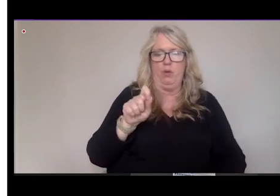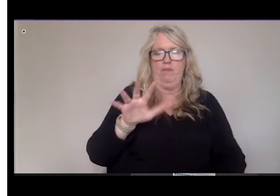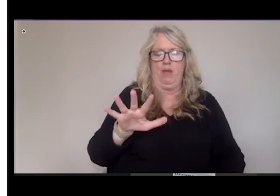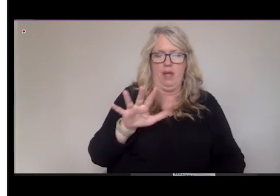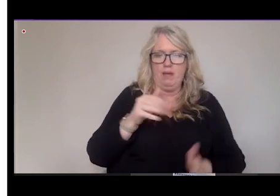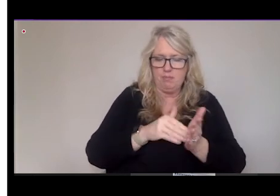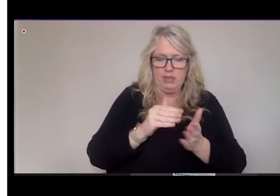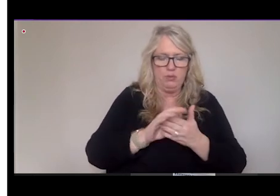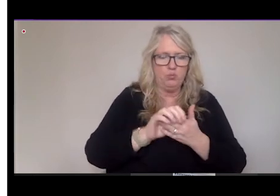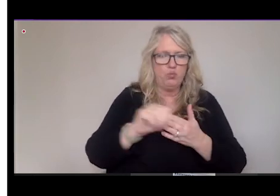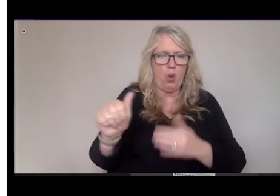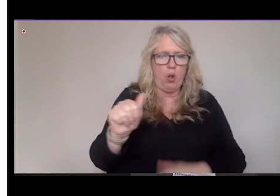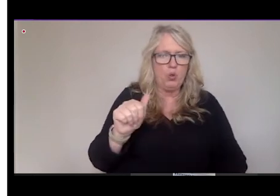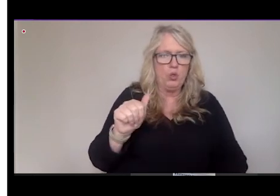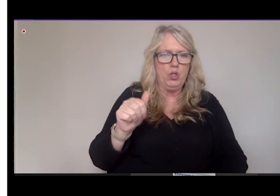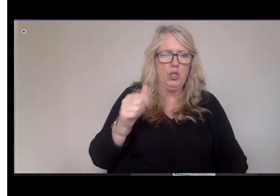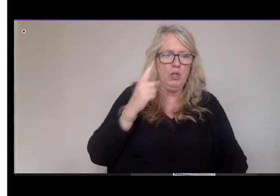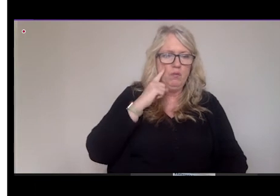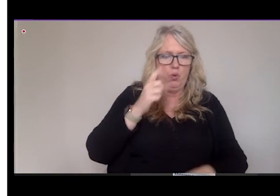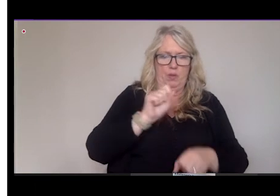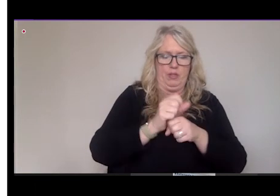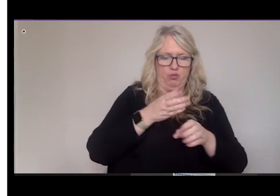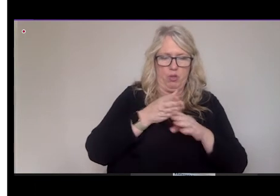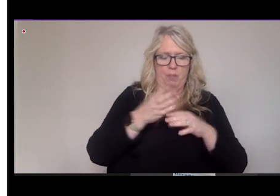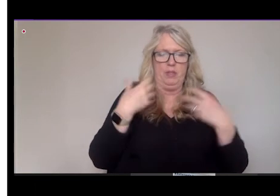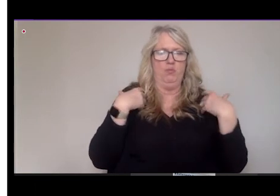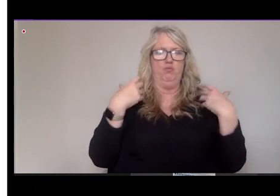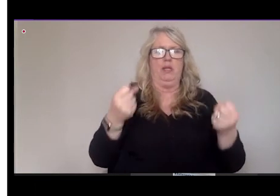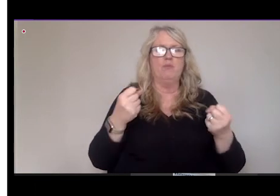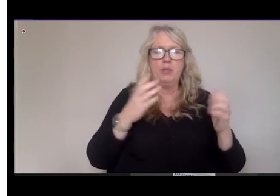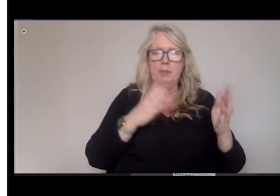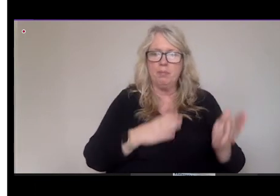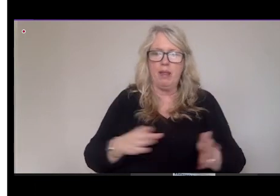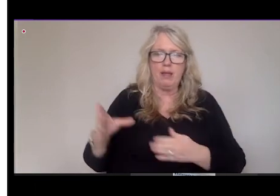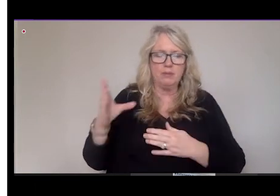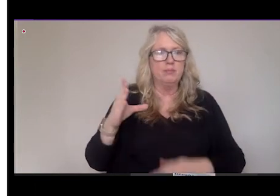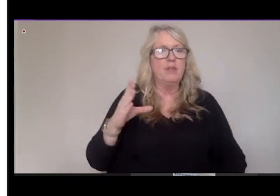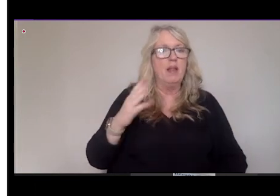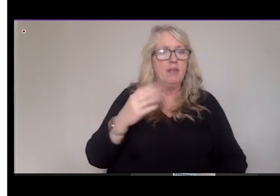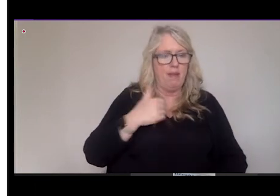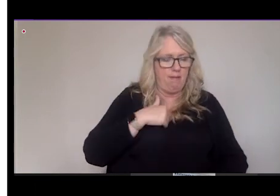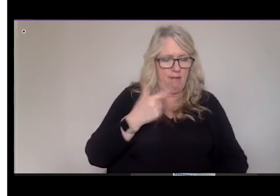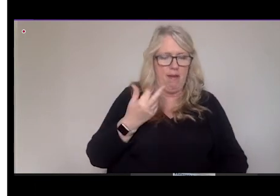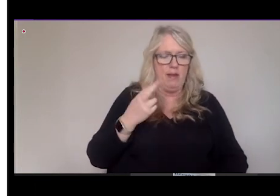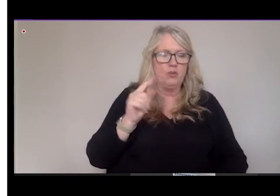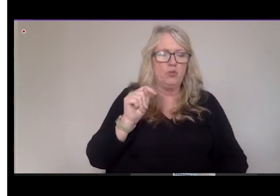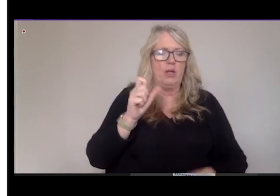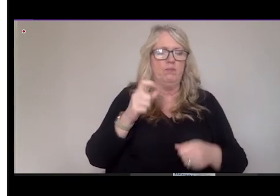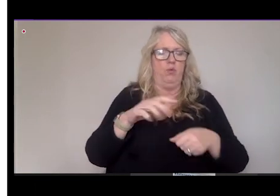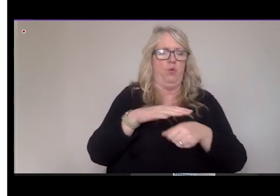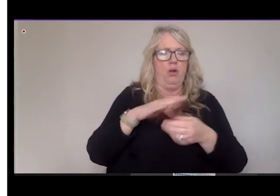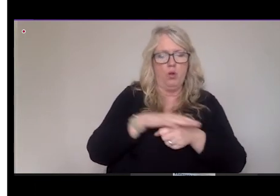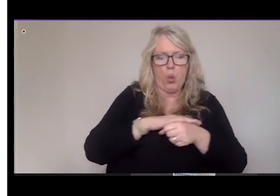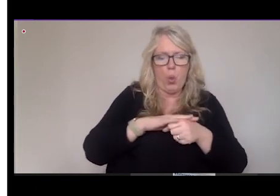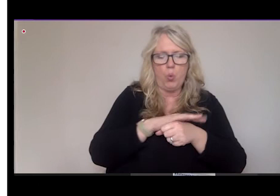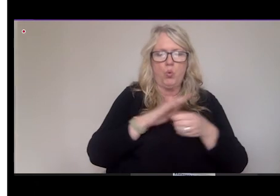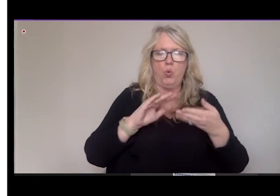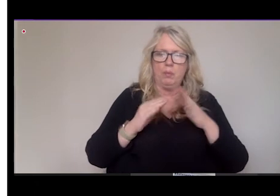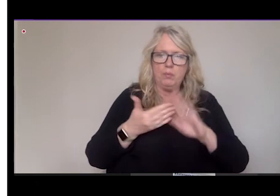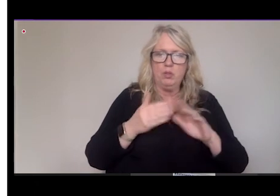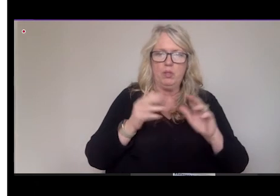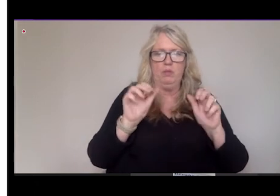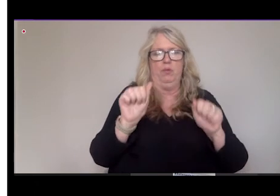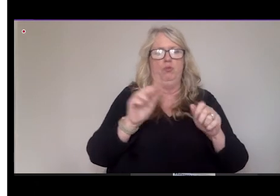put $3.5 million into a Maine jobs and recovery plan. And they had grants that